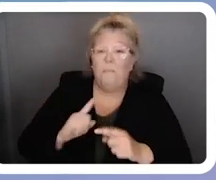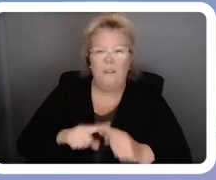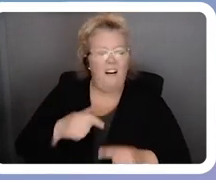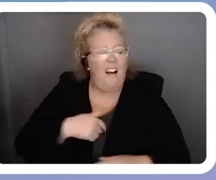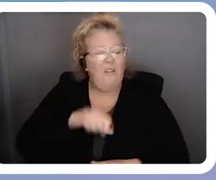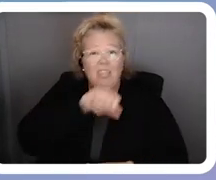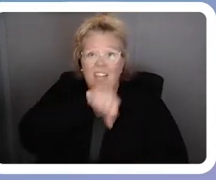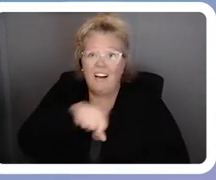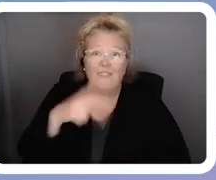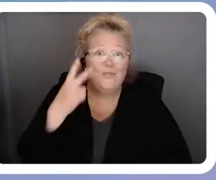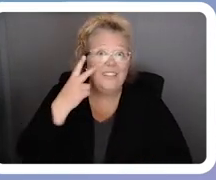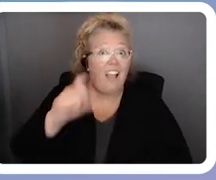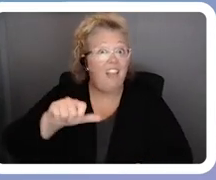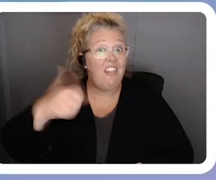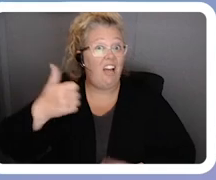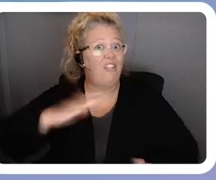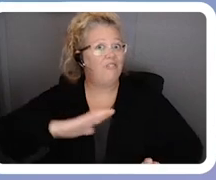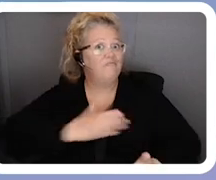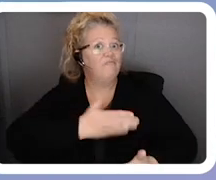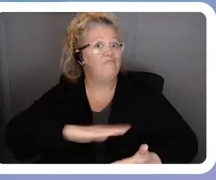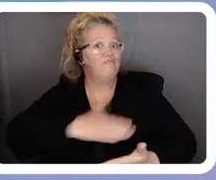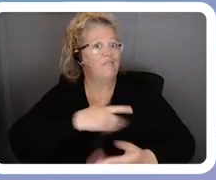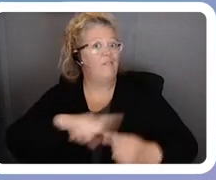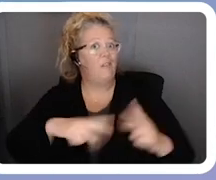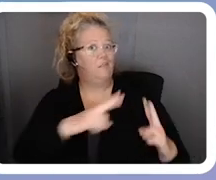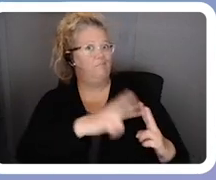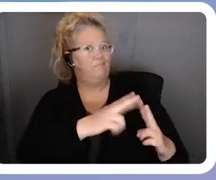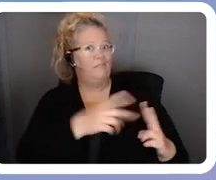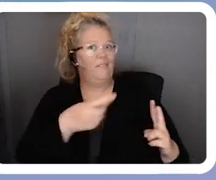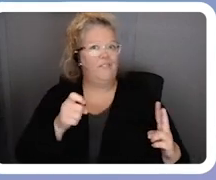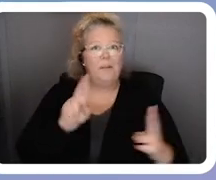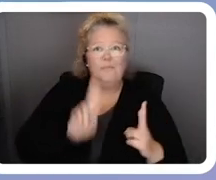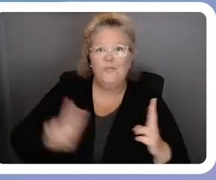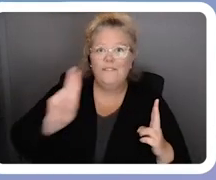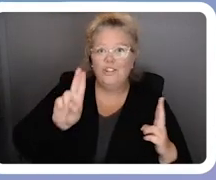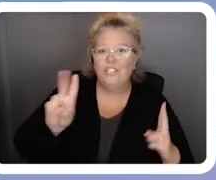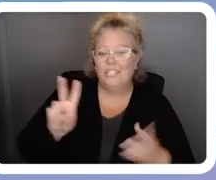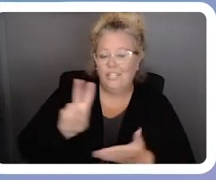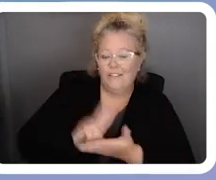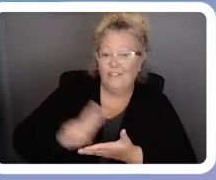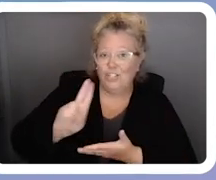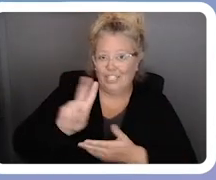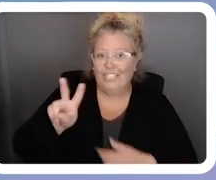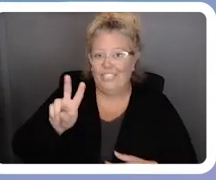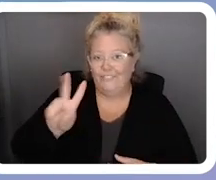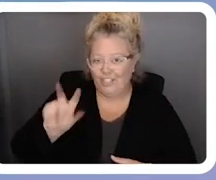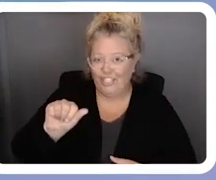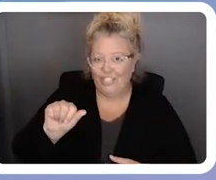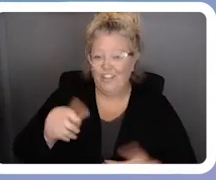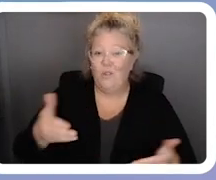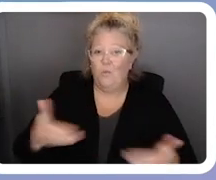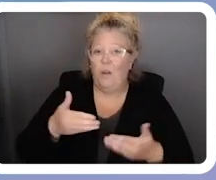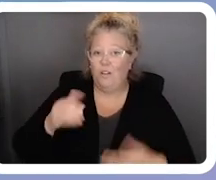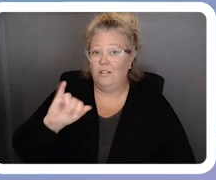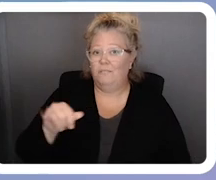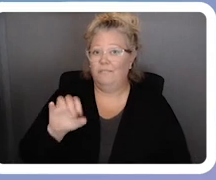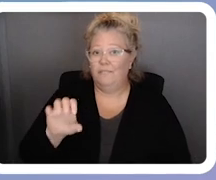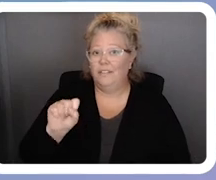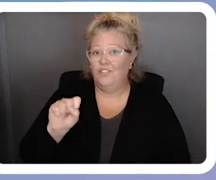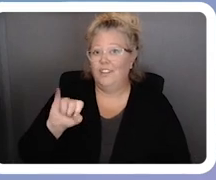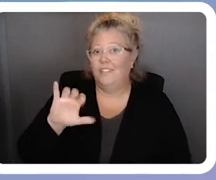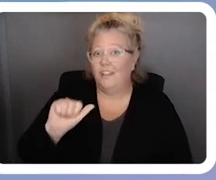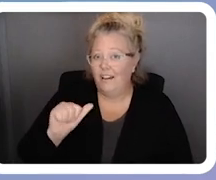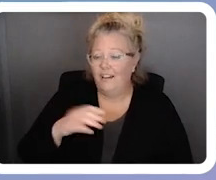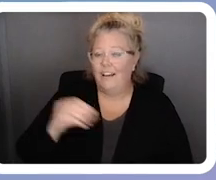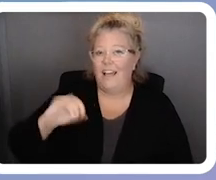another performance from our friends at University of Virginia. Please welcome Jessica and